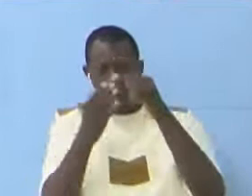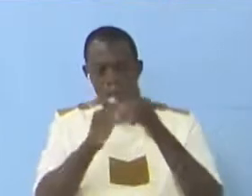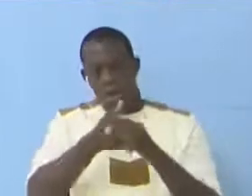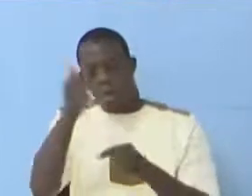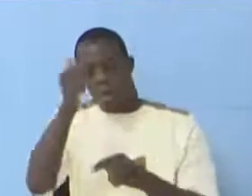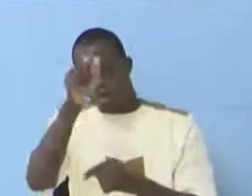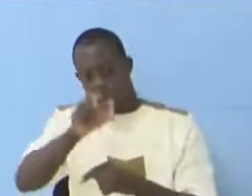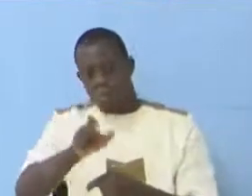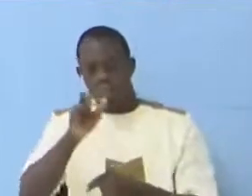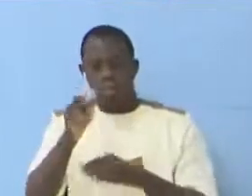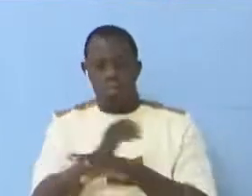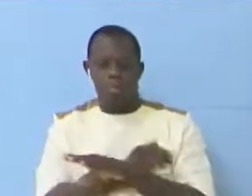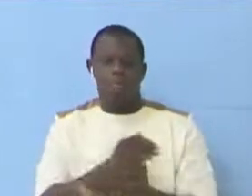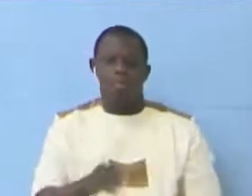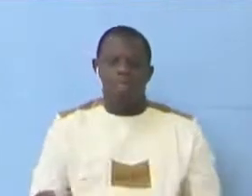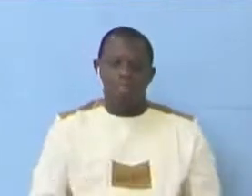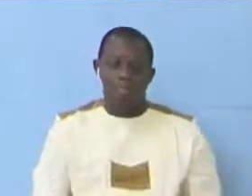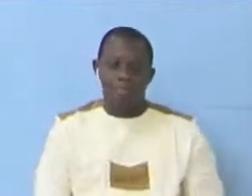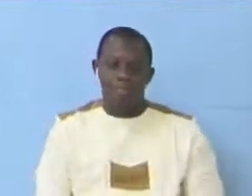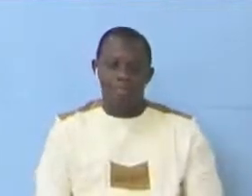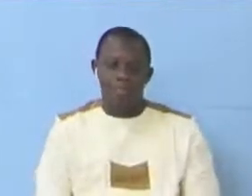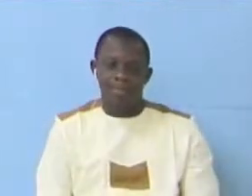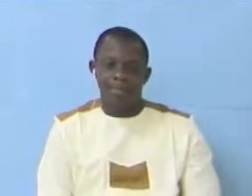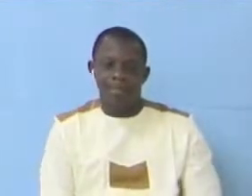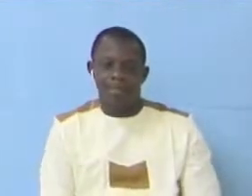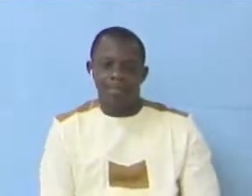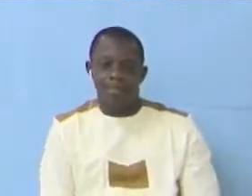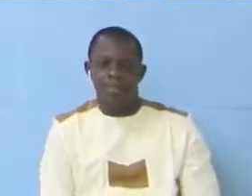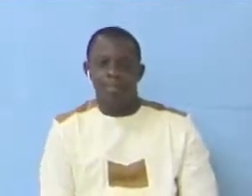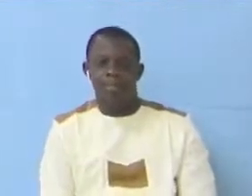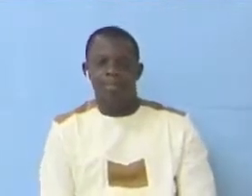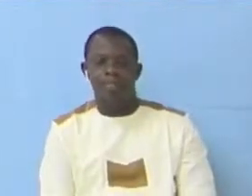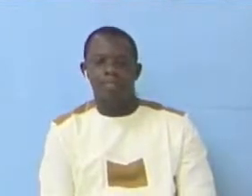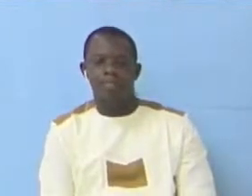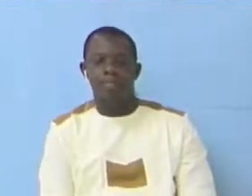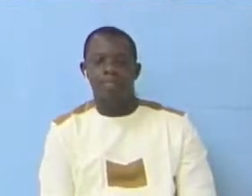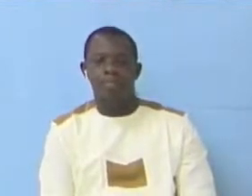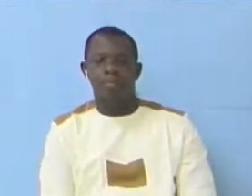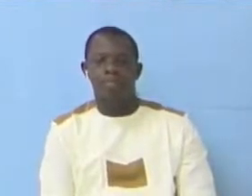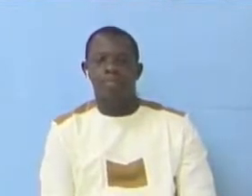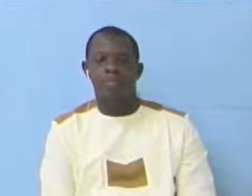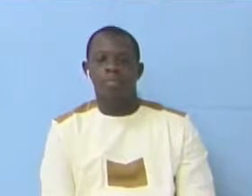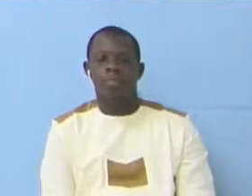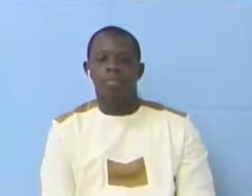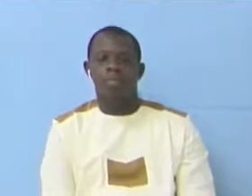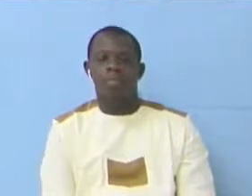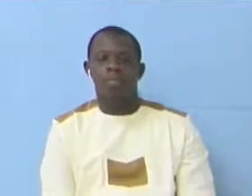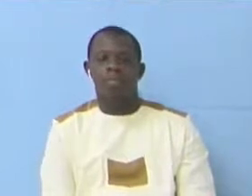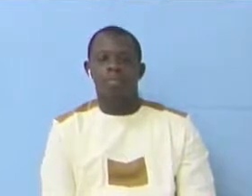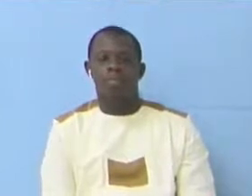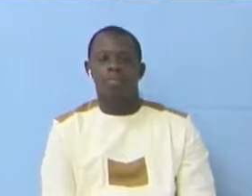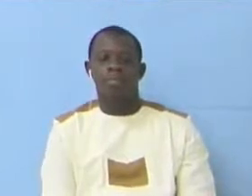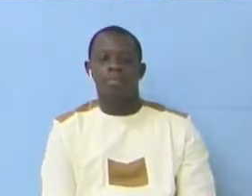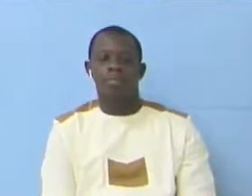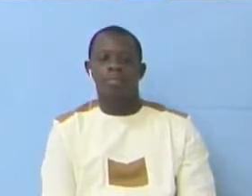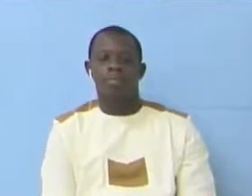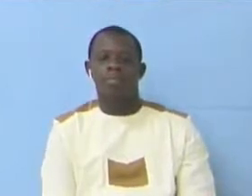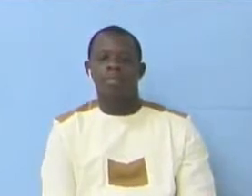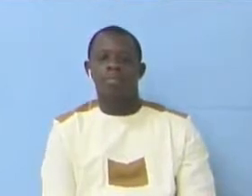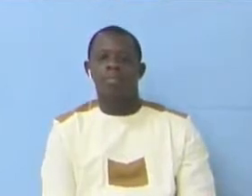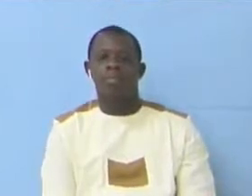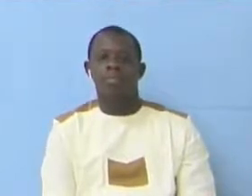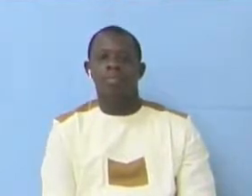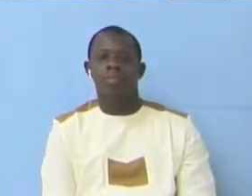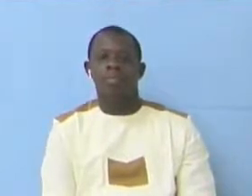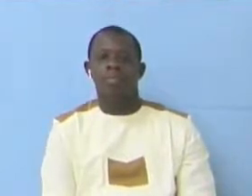bi ndax won nga tur yi nga bind nii won nga ko kenn ndax ñi nga xam ne ñu bàyyi ko ci mbootaay xeet wi tam biñ ñëwee ndax